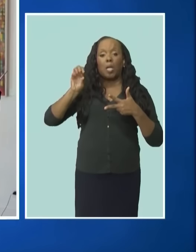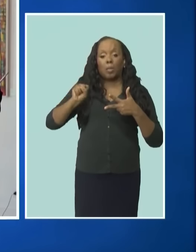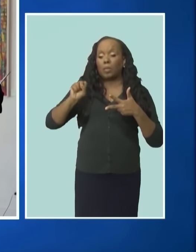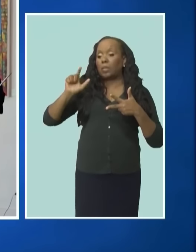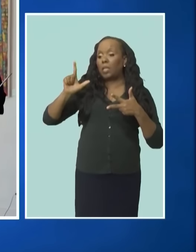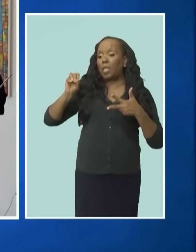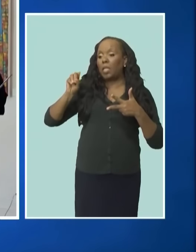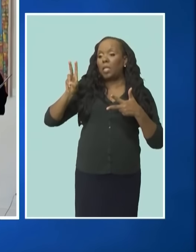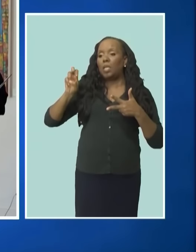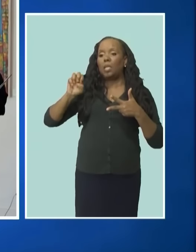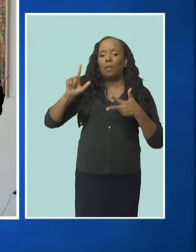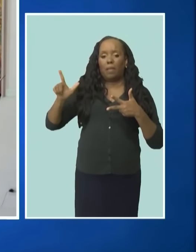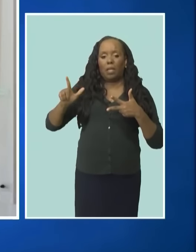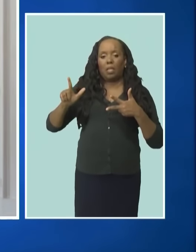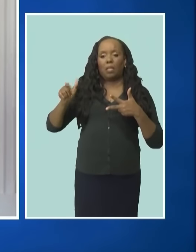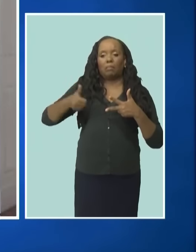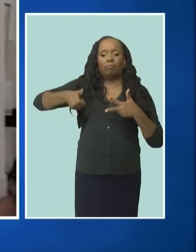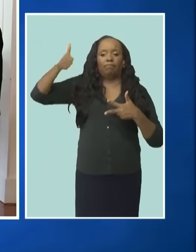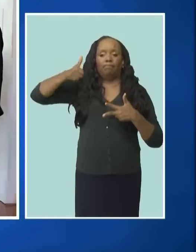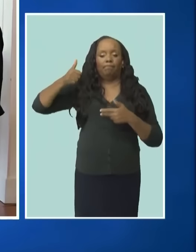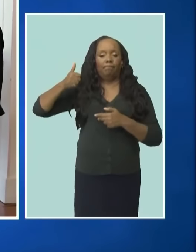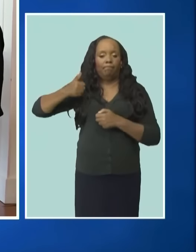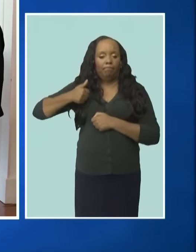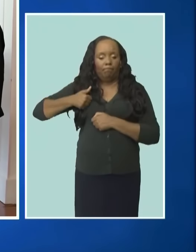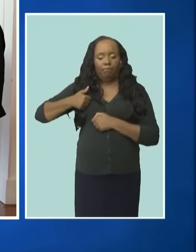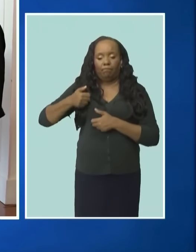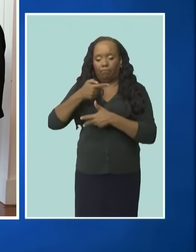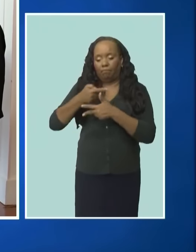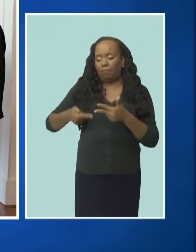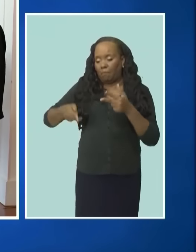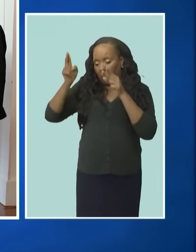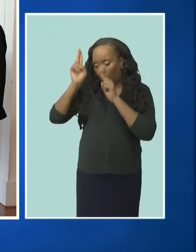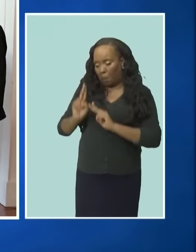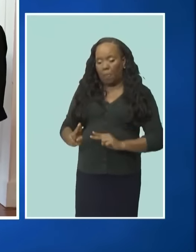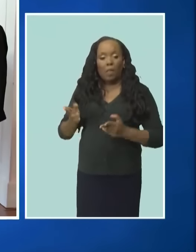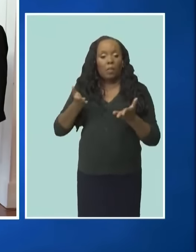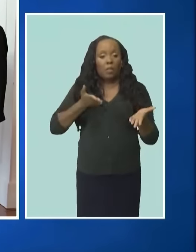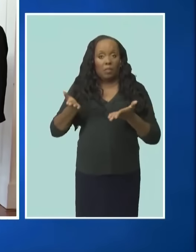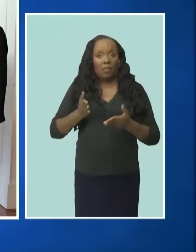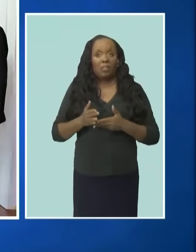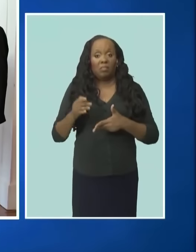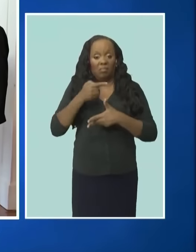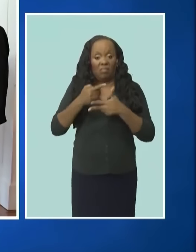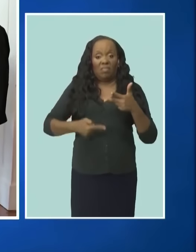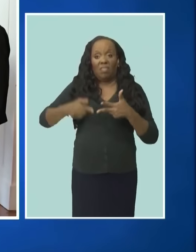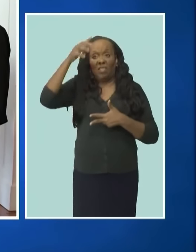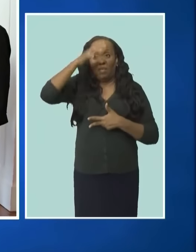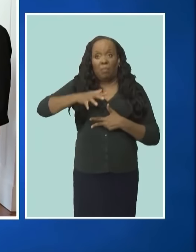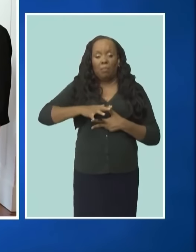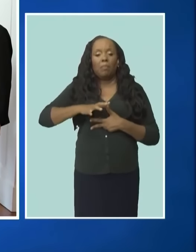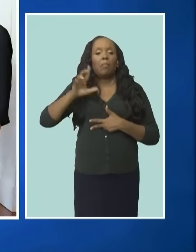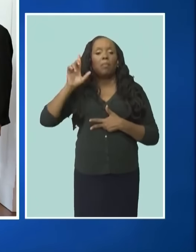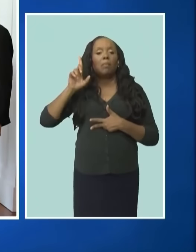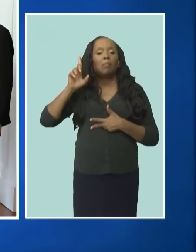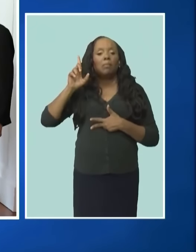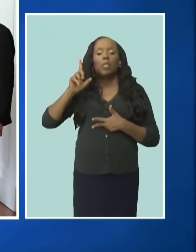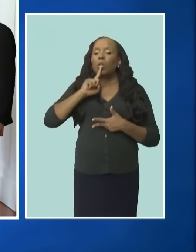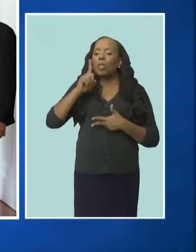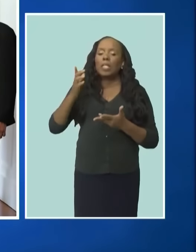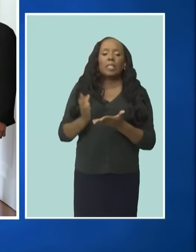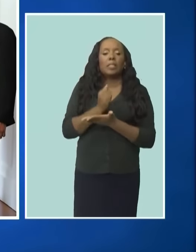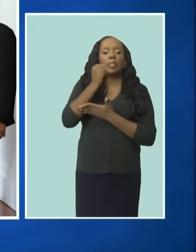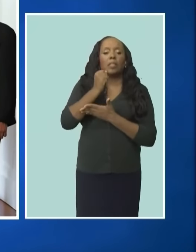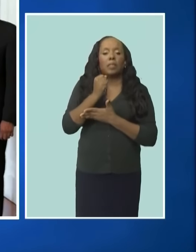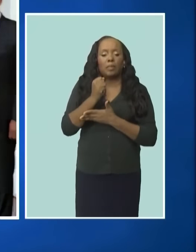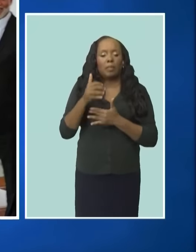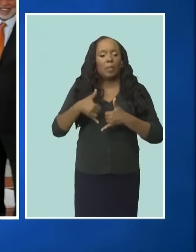their distinguished service to Barbados. Prime Minister Mia Motley says these men are deserving of these titles. She